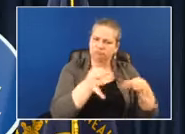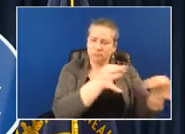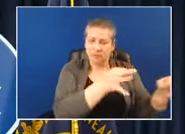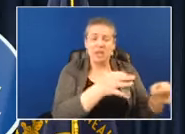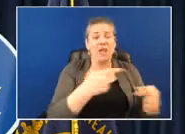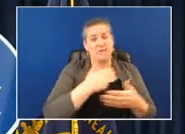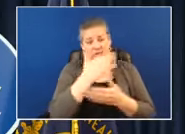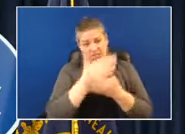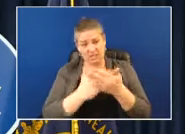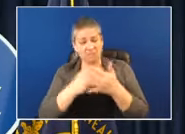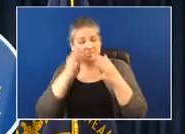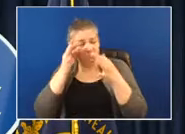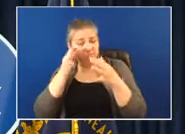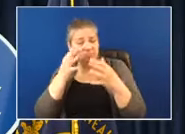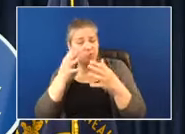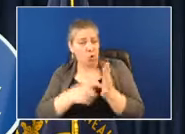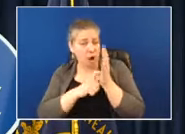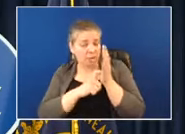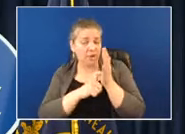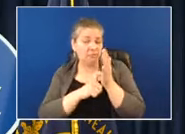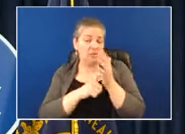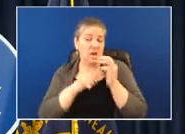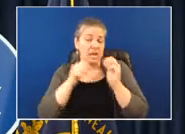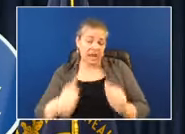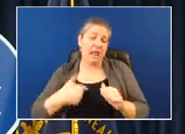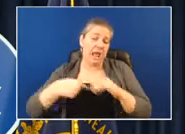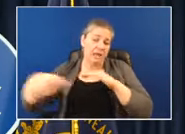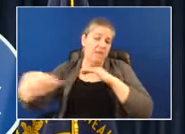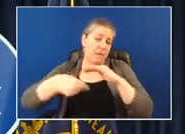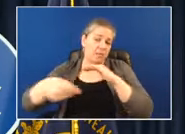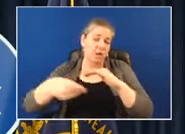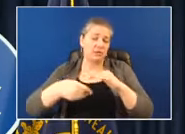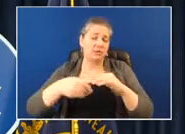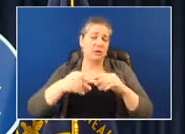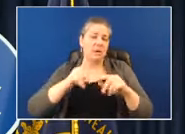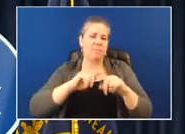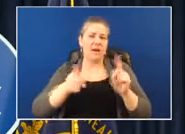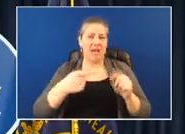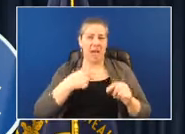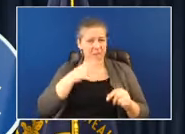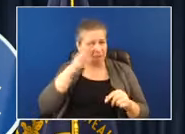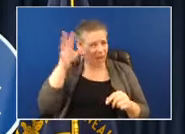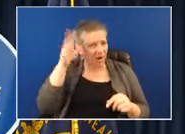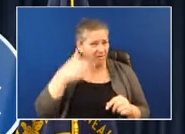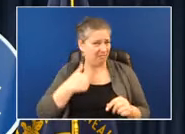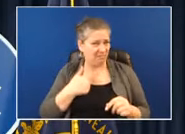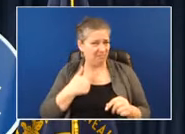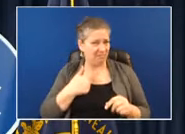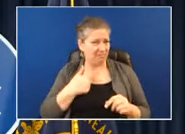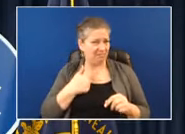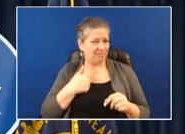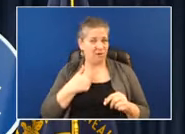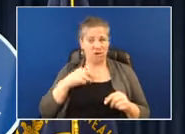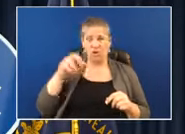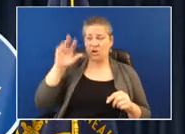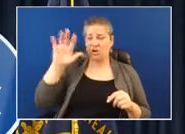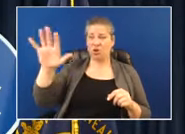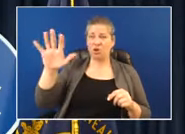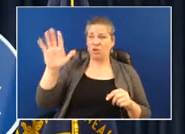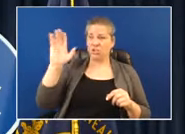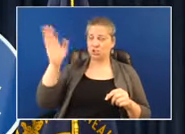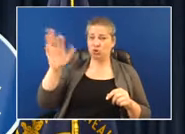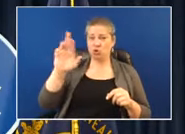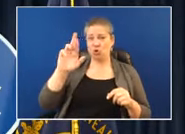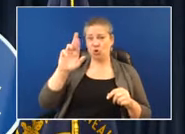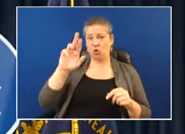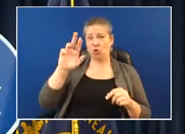for input outside of that, but as a parent, I don't agree that Reagan's speech before he was president is more